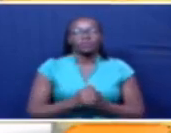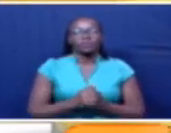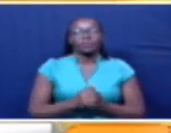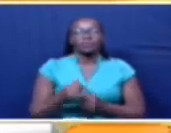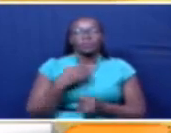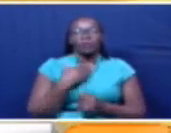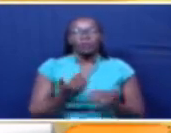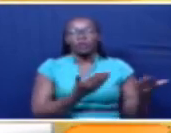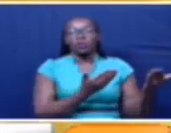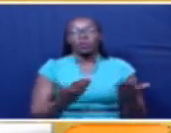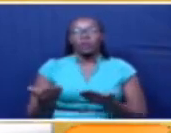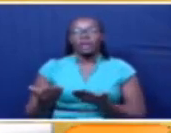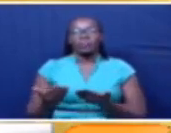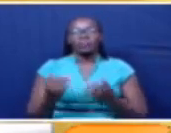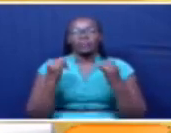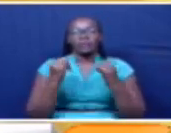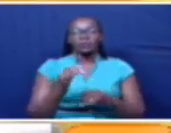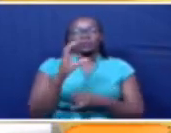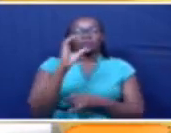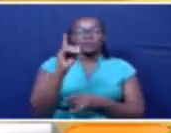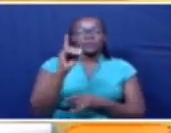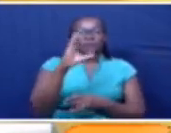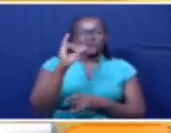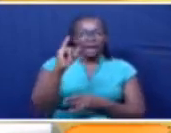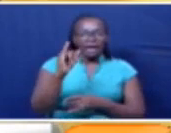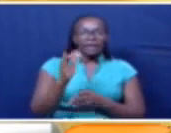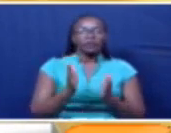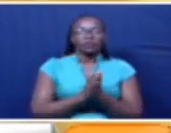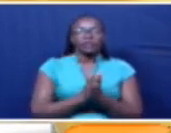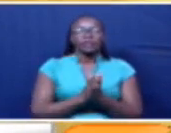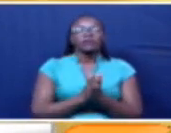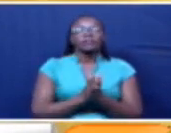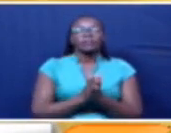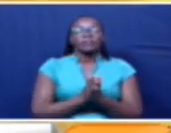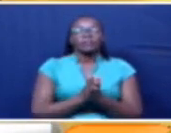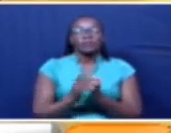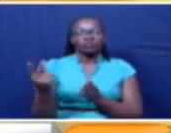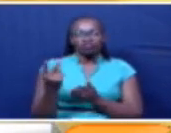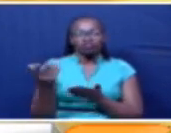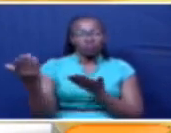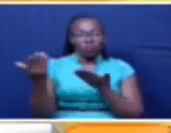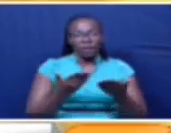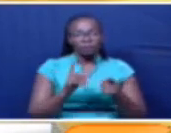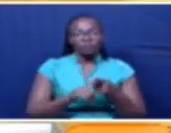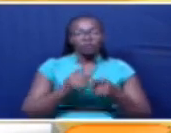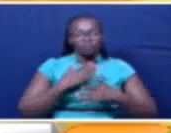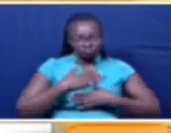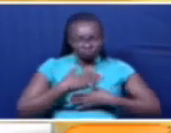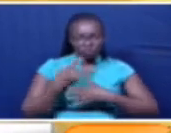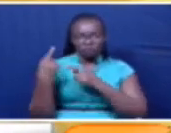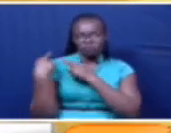DIGs and the DCI to these very onerous responsibilities